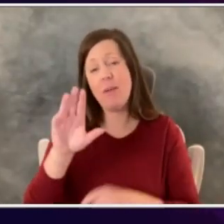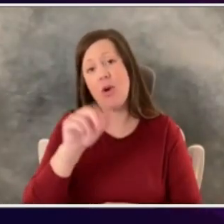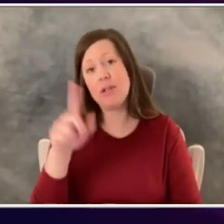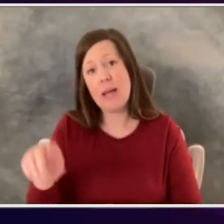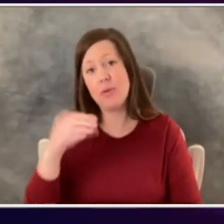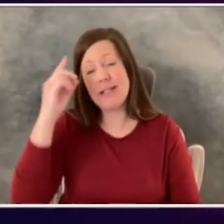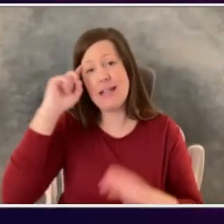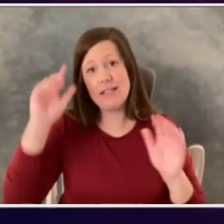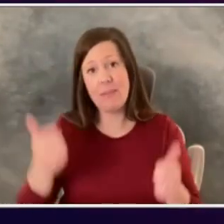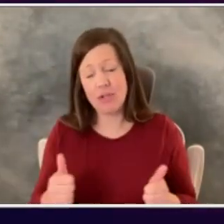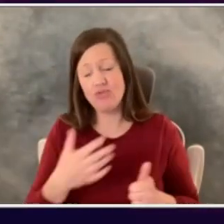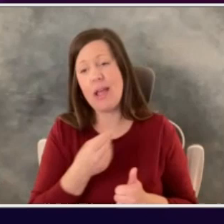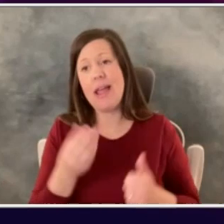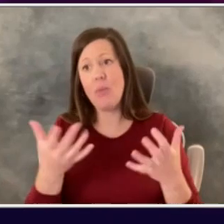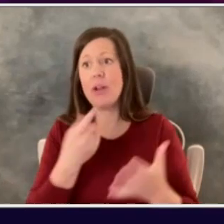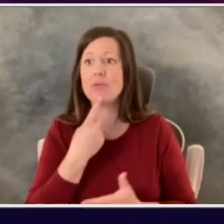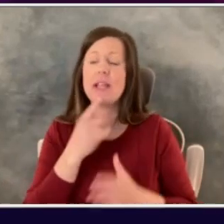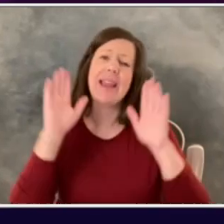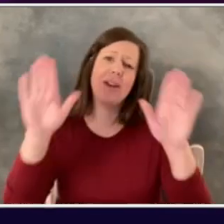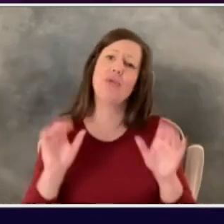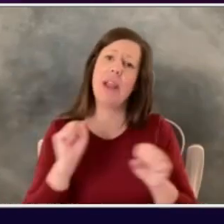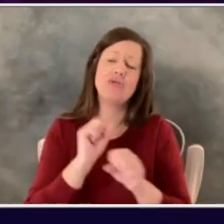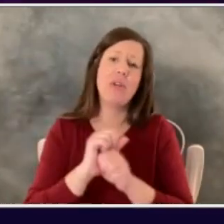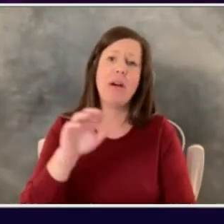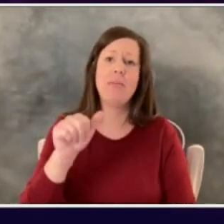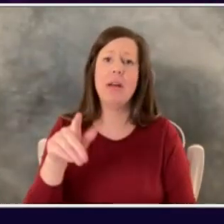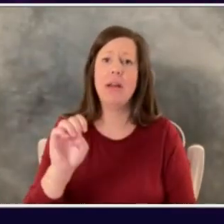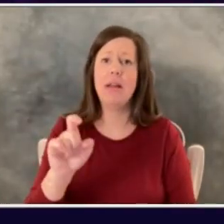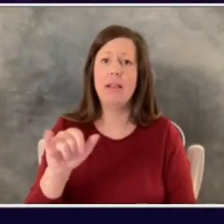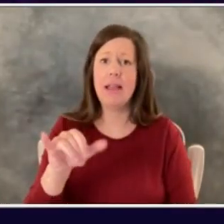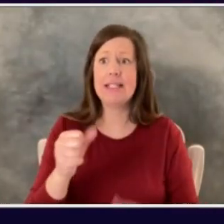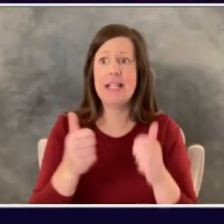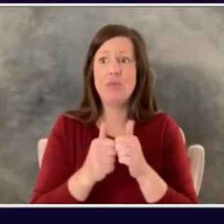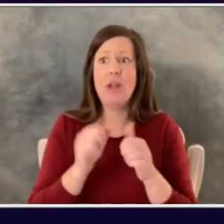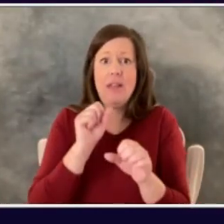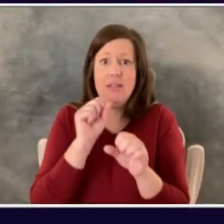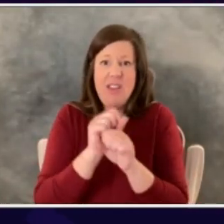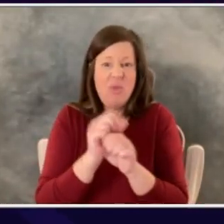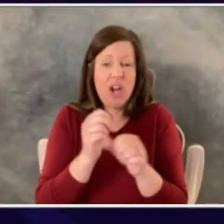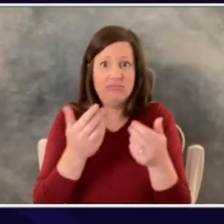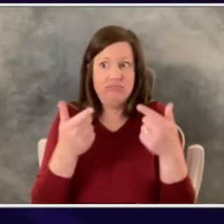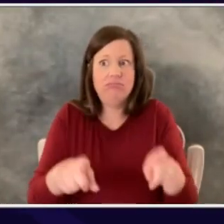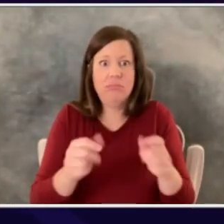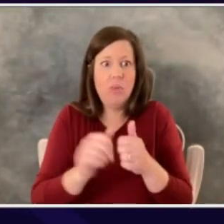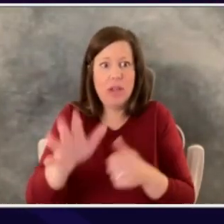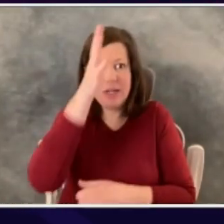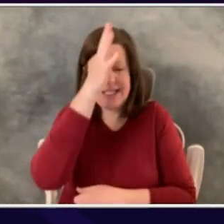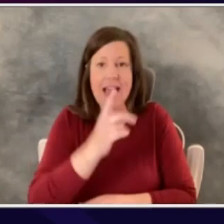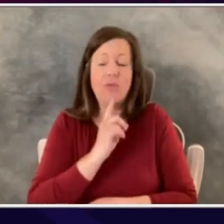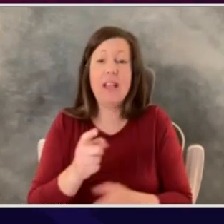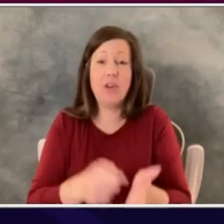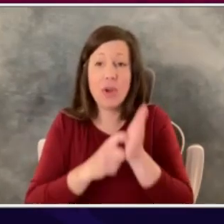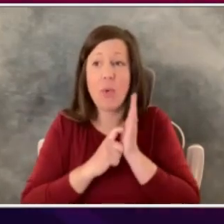wanted to say, great job, Alexis, with the work that you have done with your dad. It definitely takes adaptability and